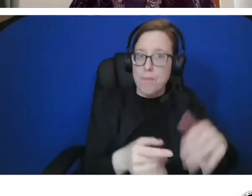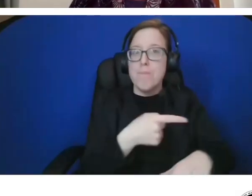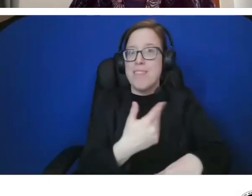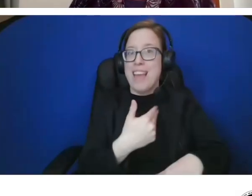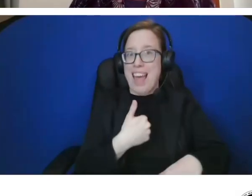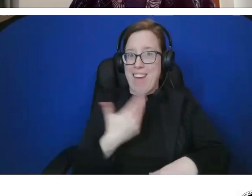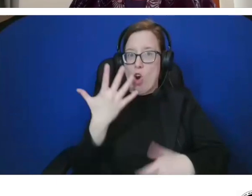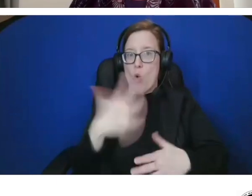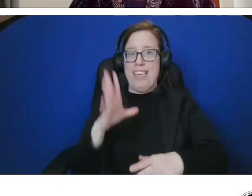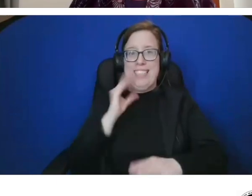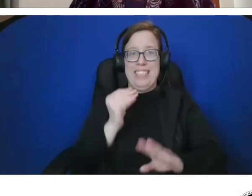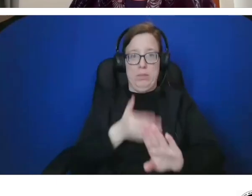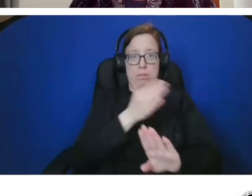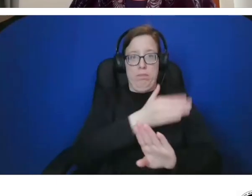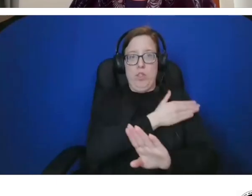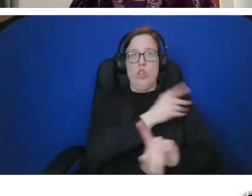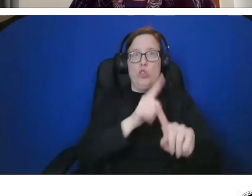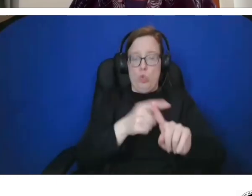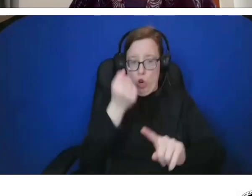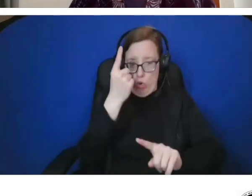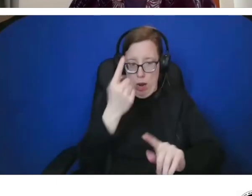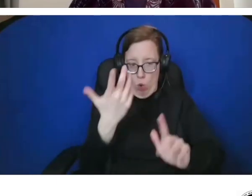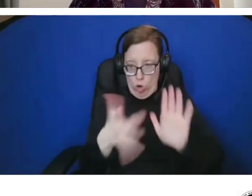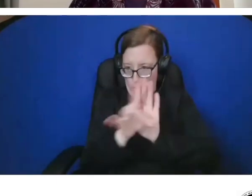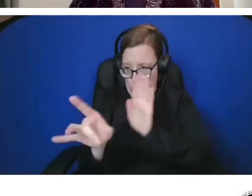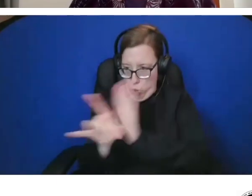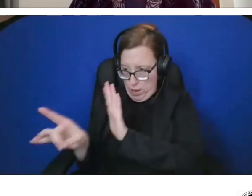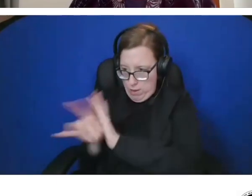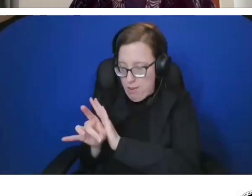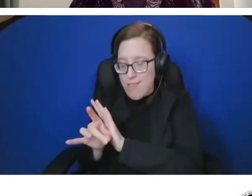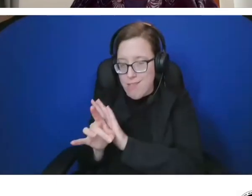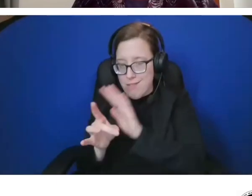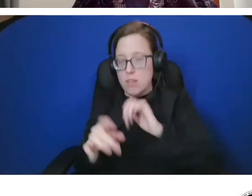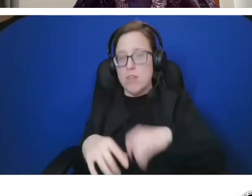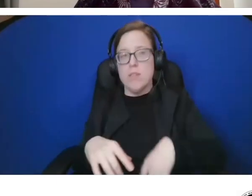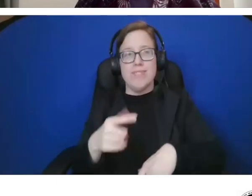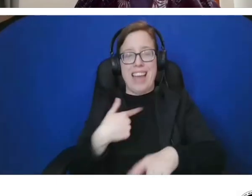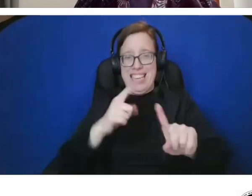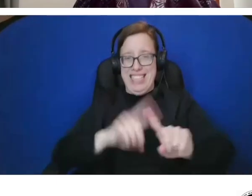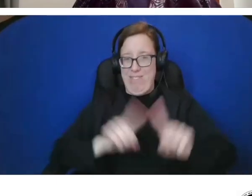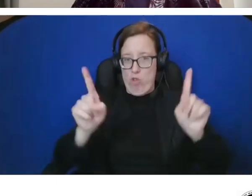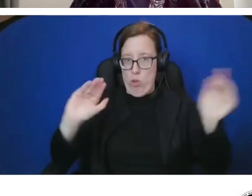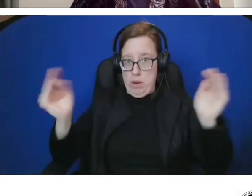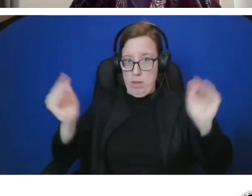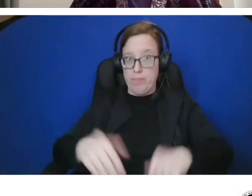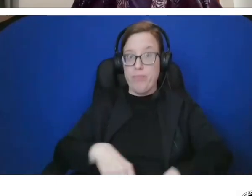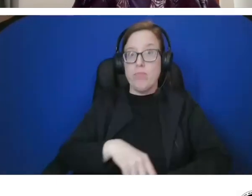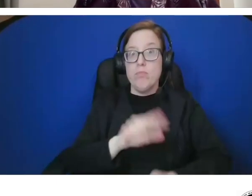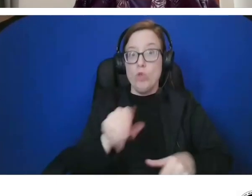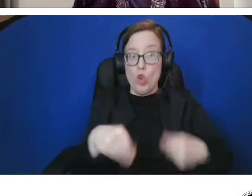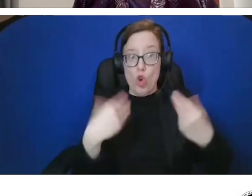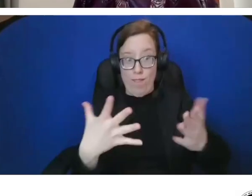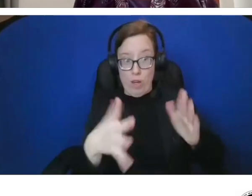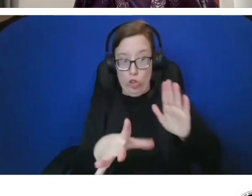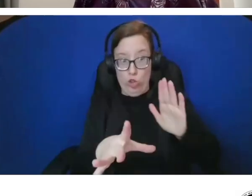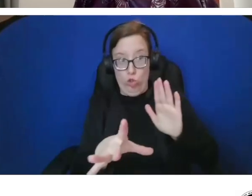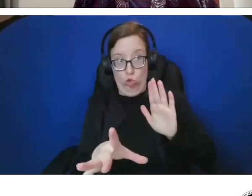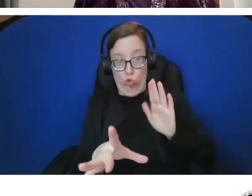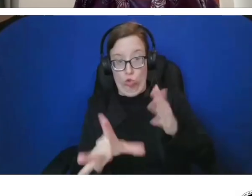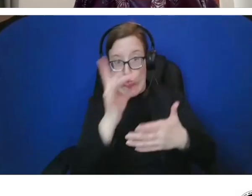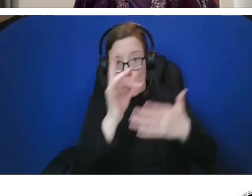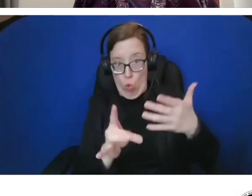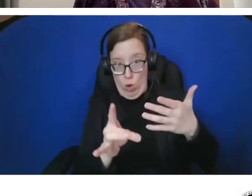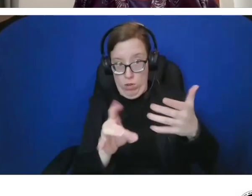the experiences to ground the choice making experience. So I differentiate between offering a choice